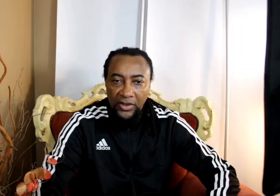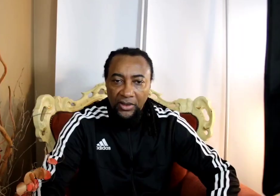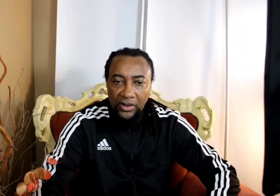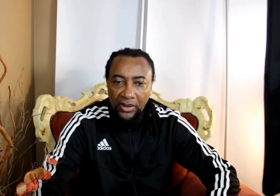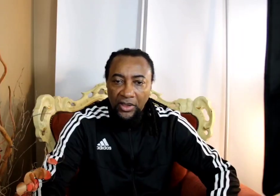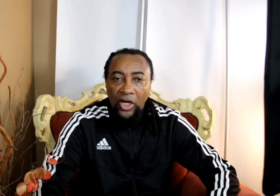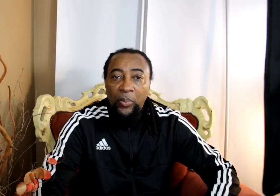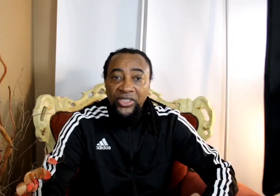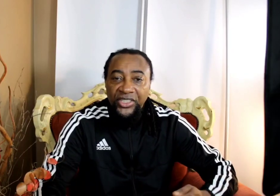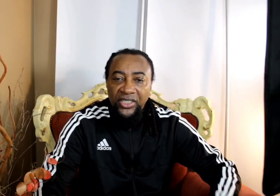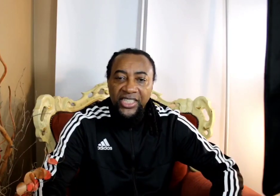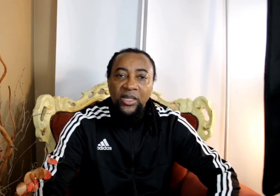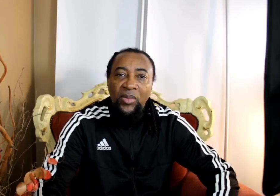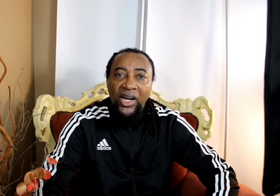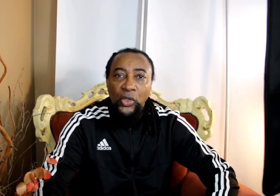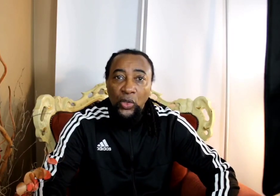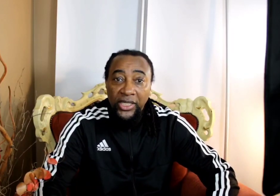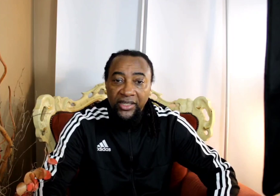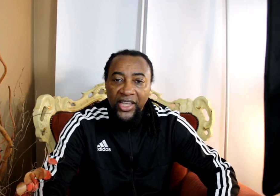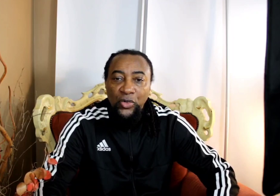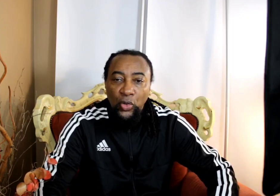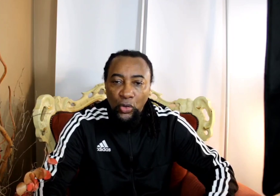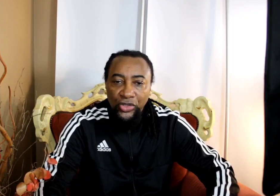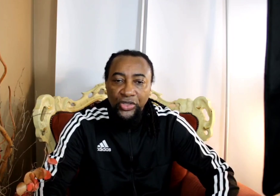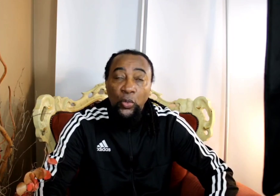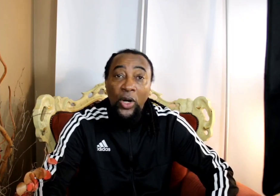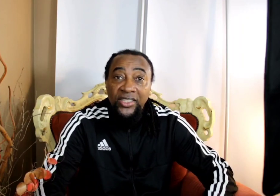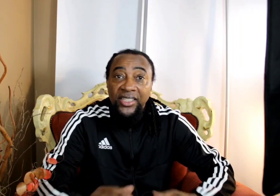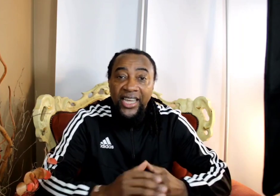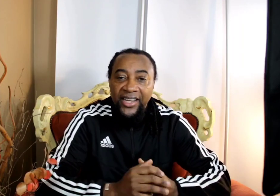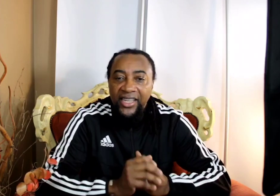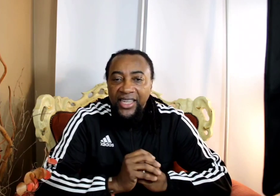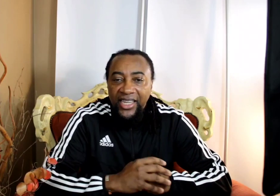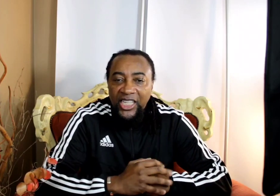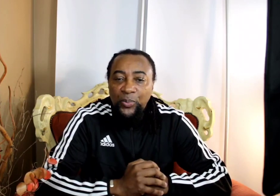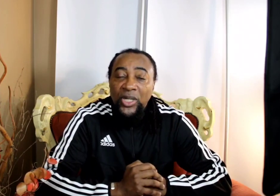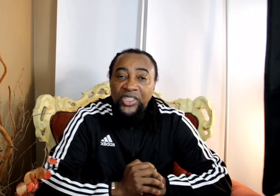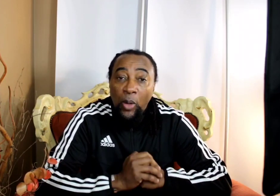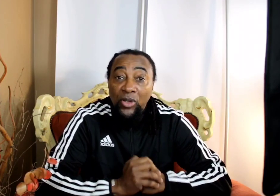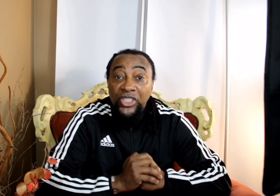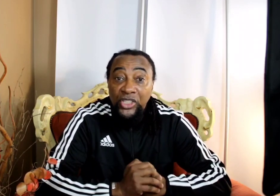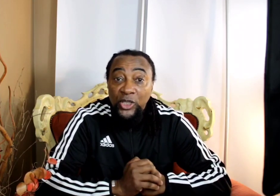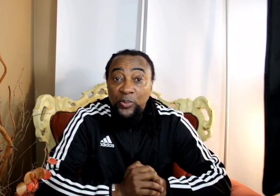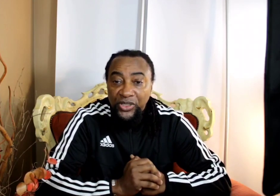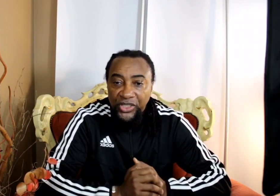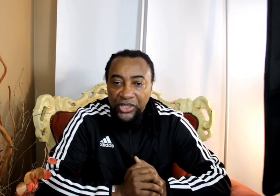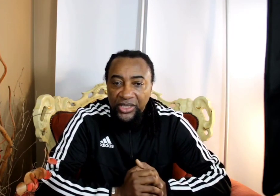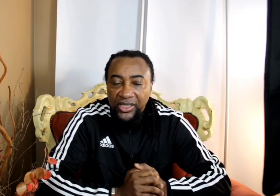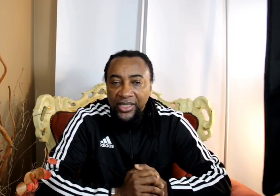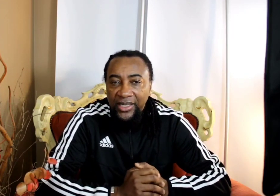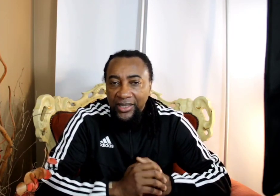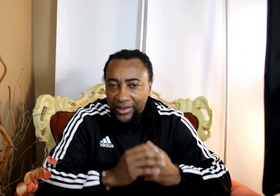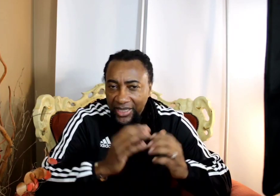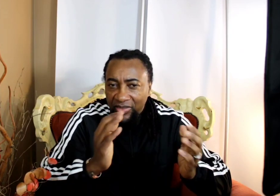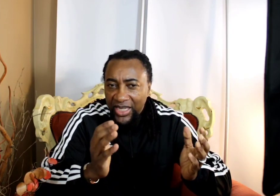republic. Opposition Leader Mark Golan then rose to once again express the opposition